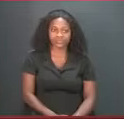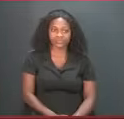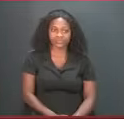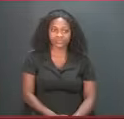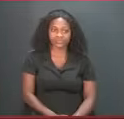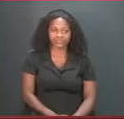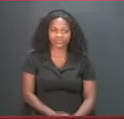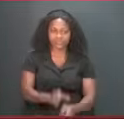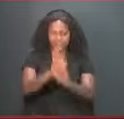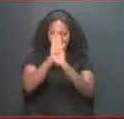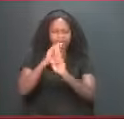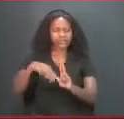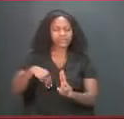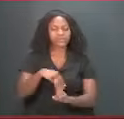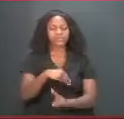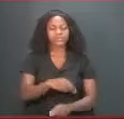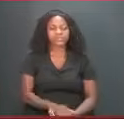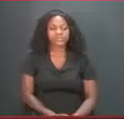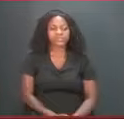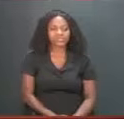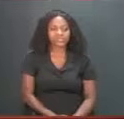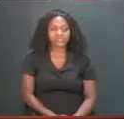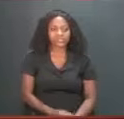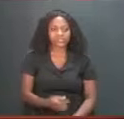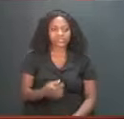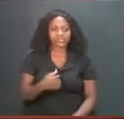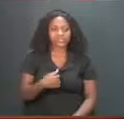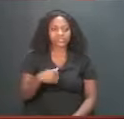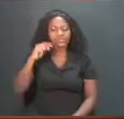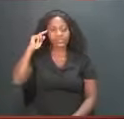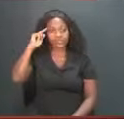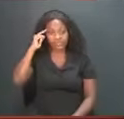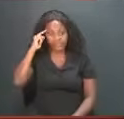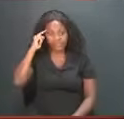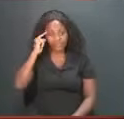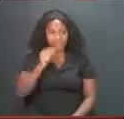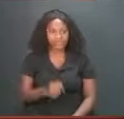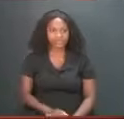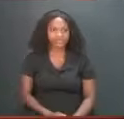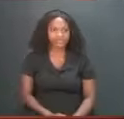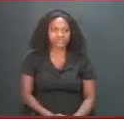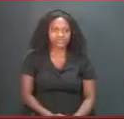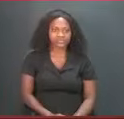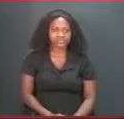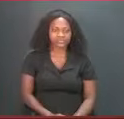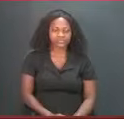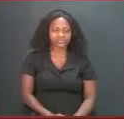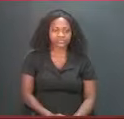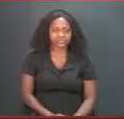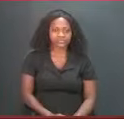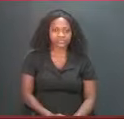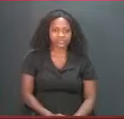Honorable members, I thought I saw,